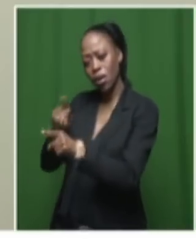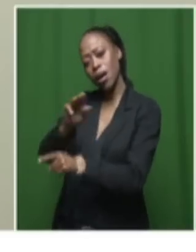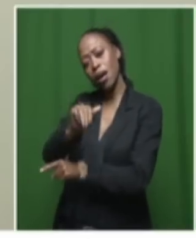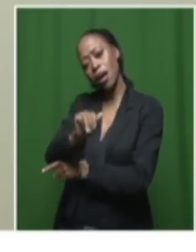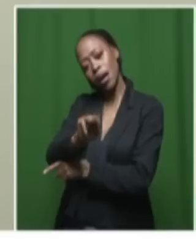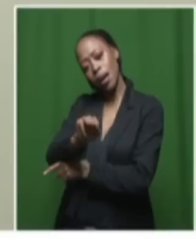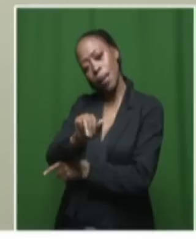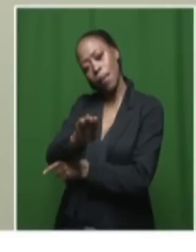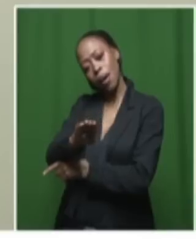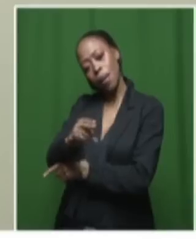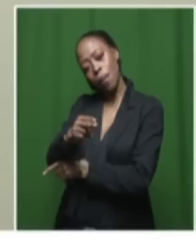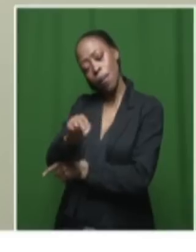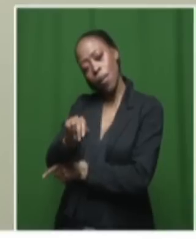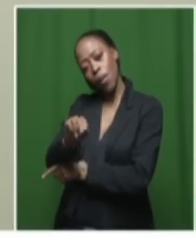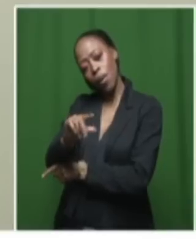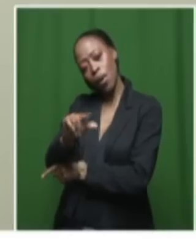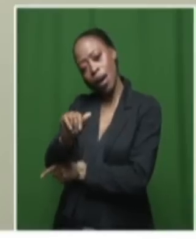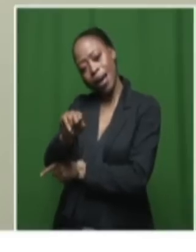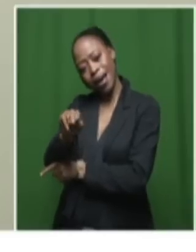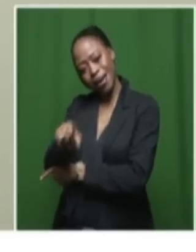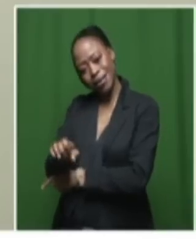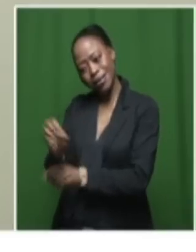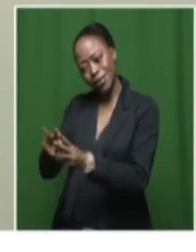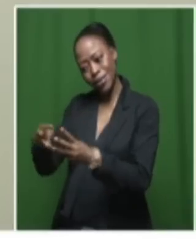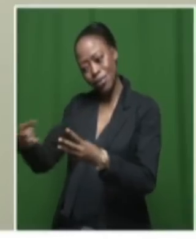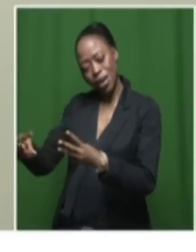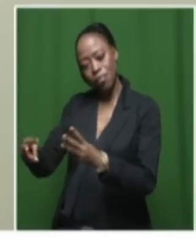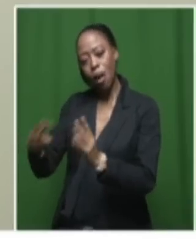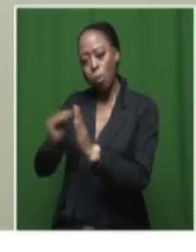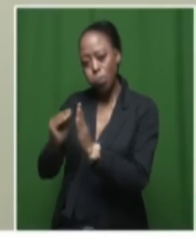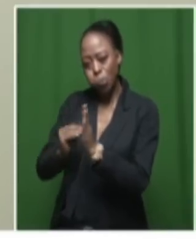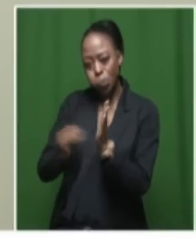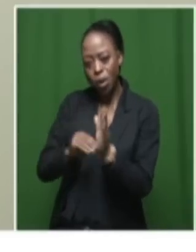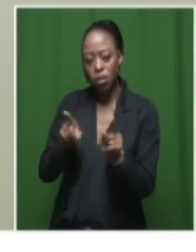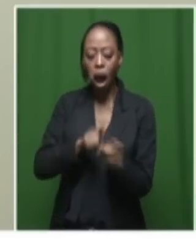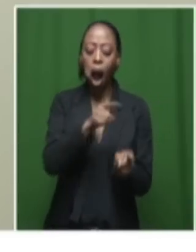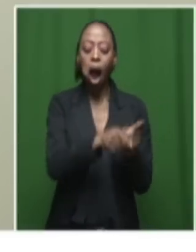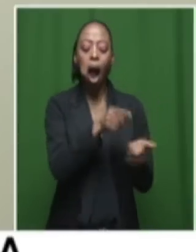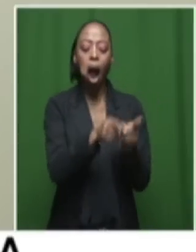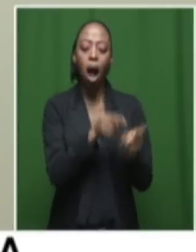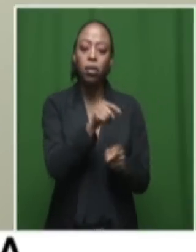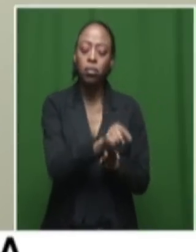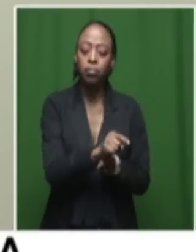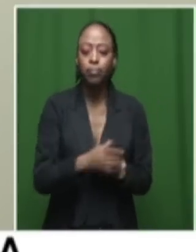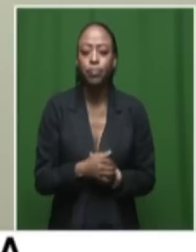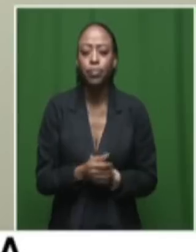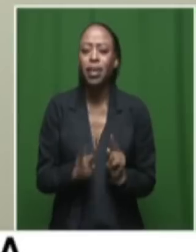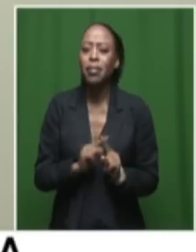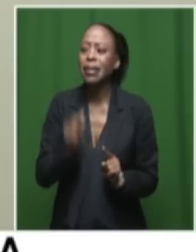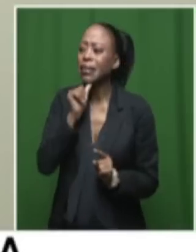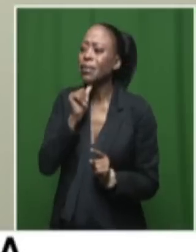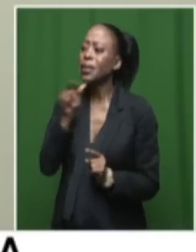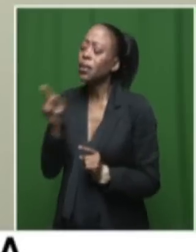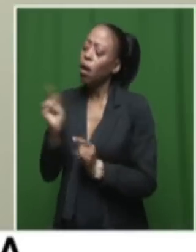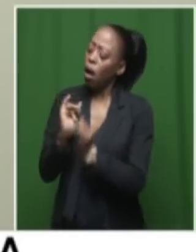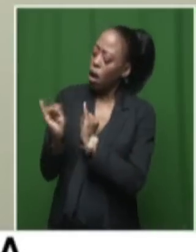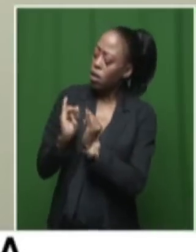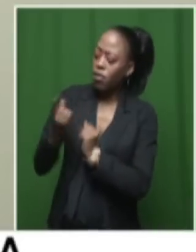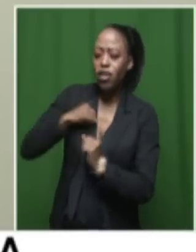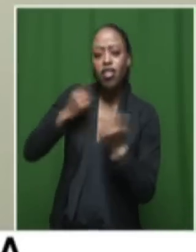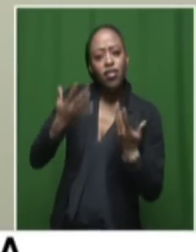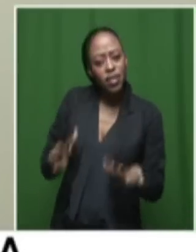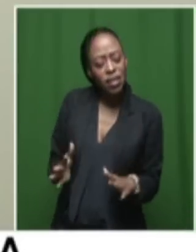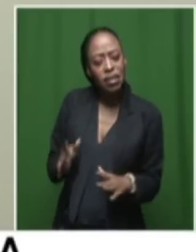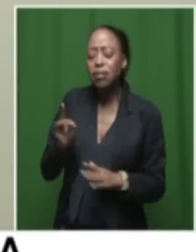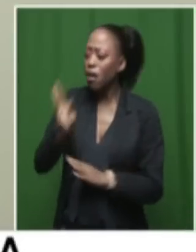published an article in which they basically made these allegations. This was in spite of the fact that they interviewed us, and we told